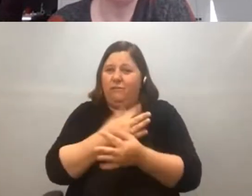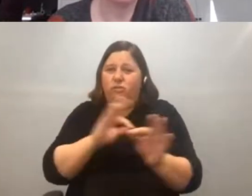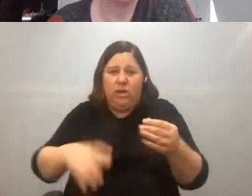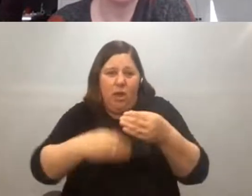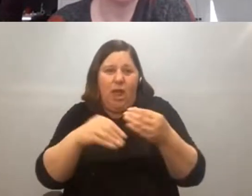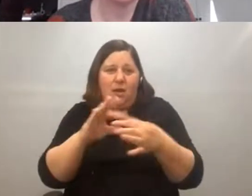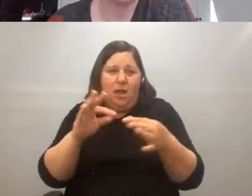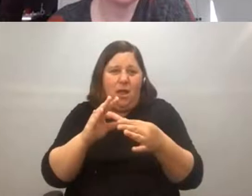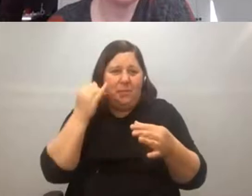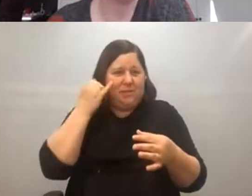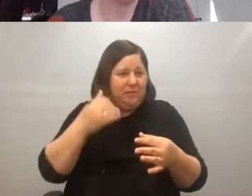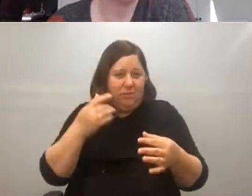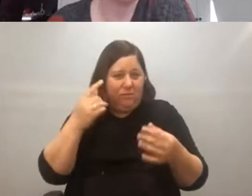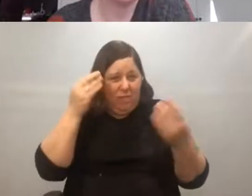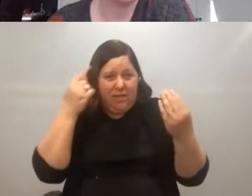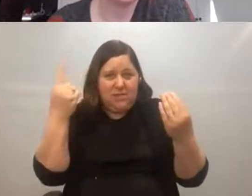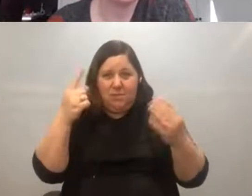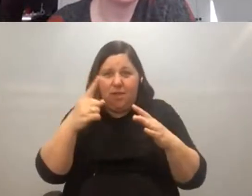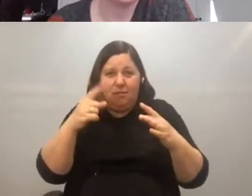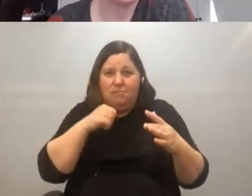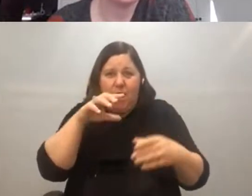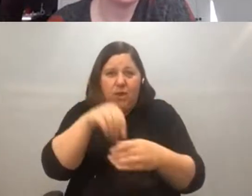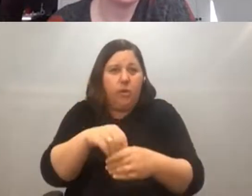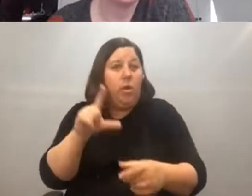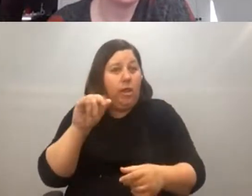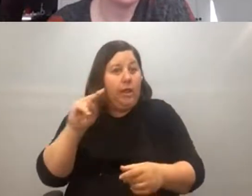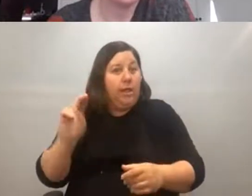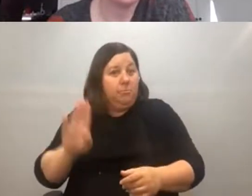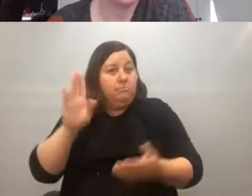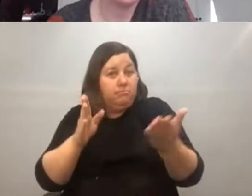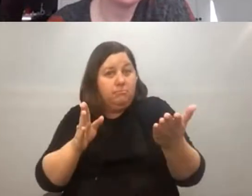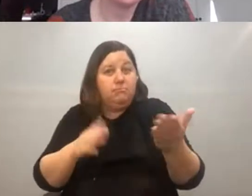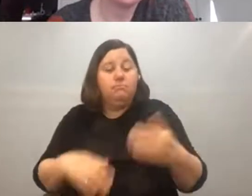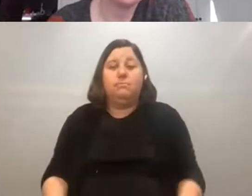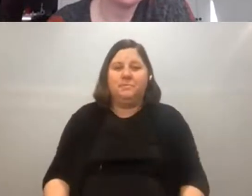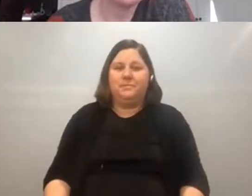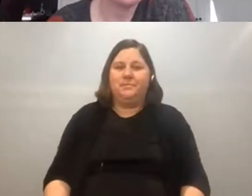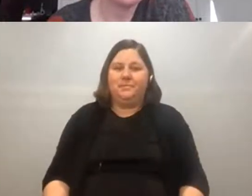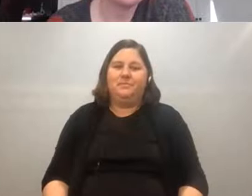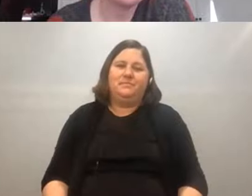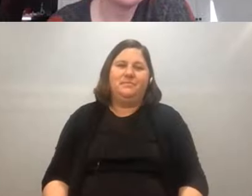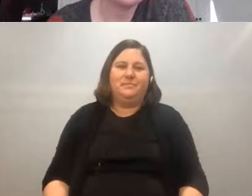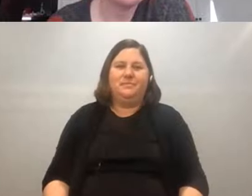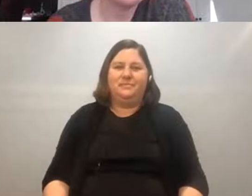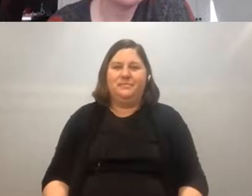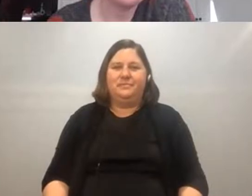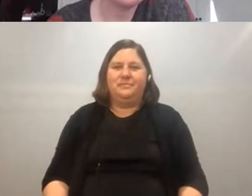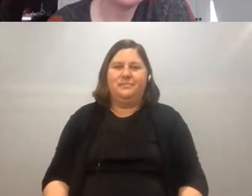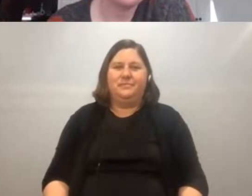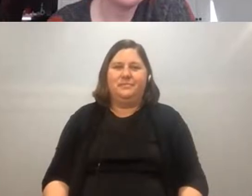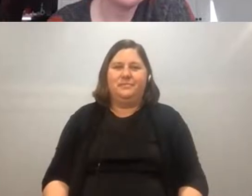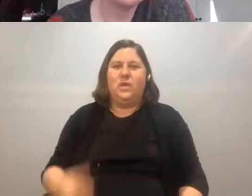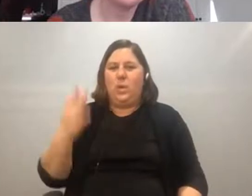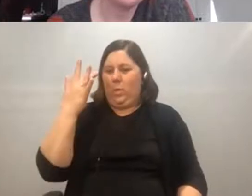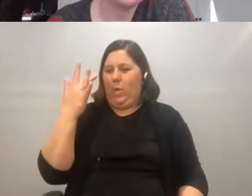like anything's here i'm missing oh lynn yeah oh this is partly because i had an equity